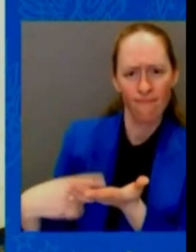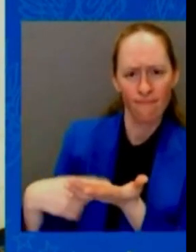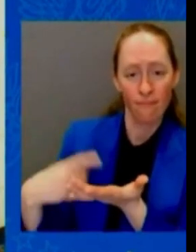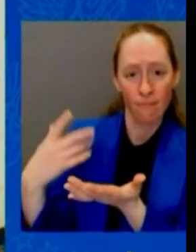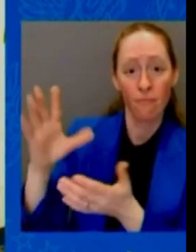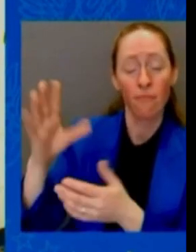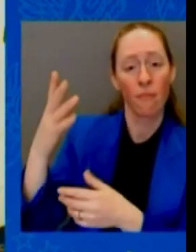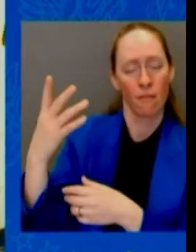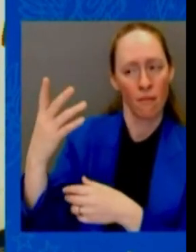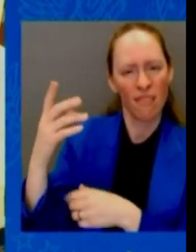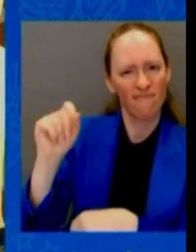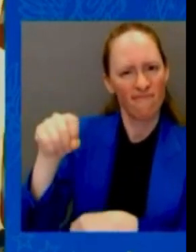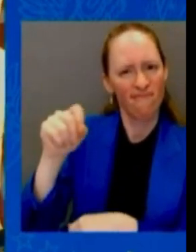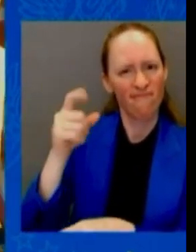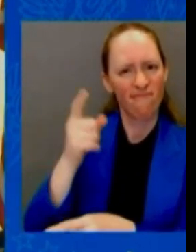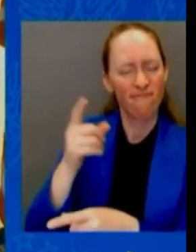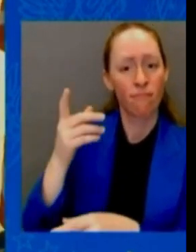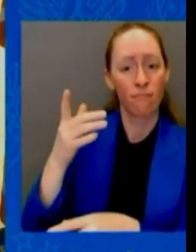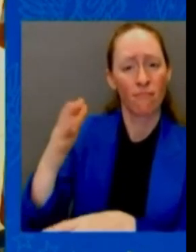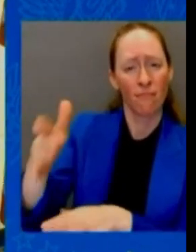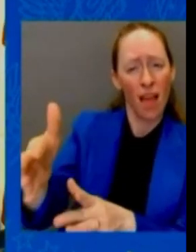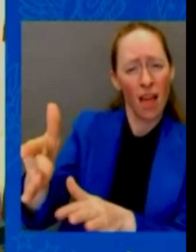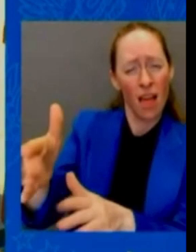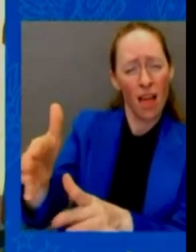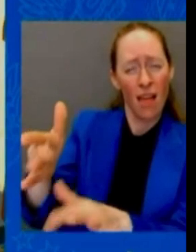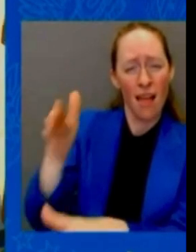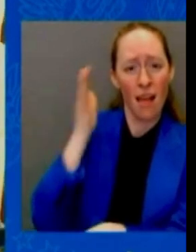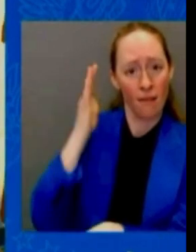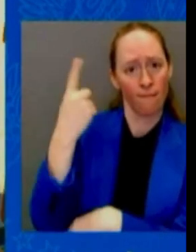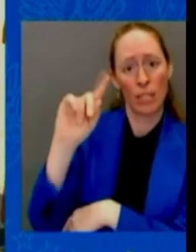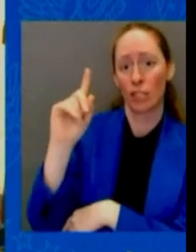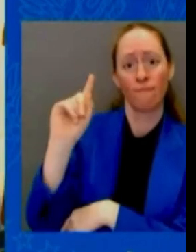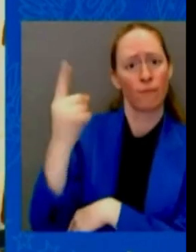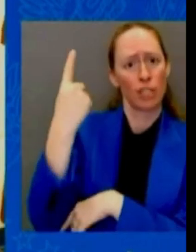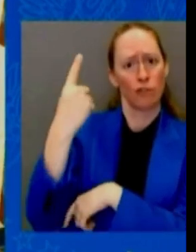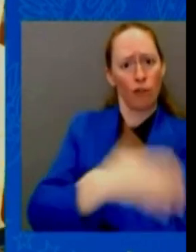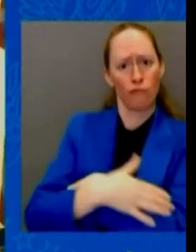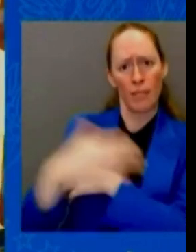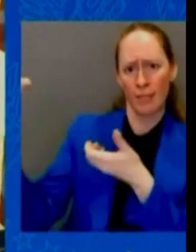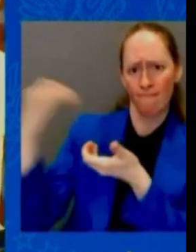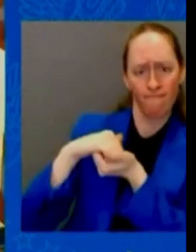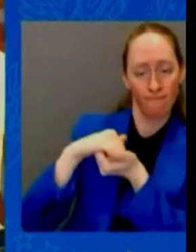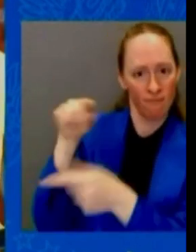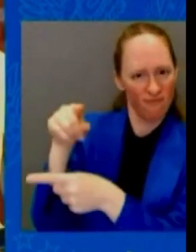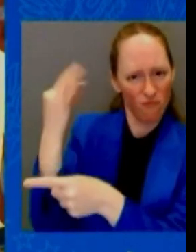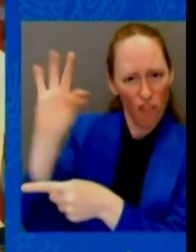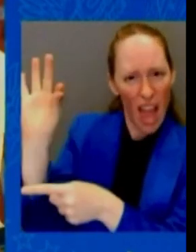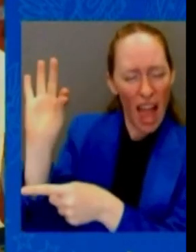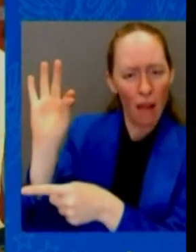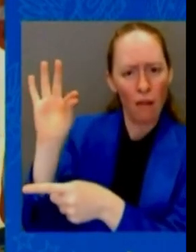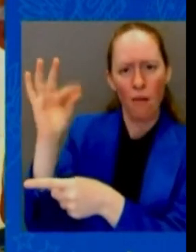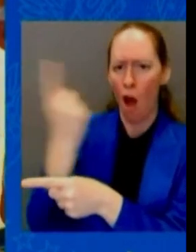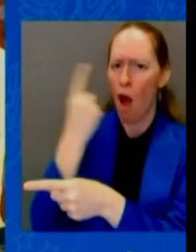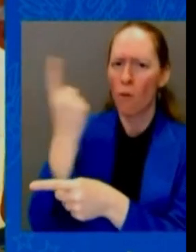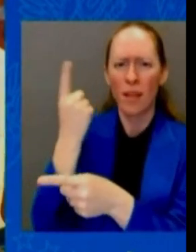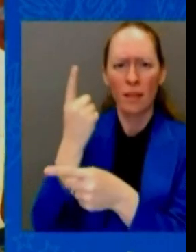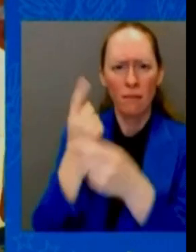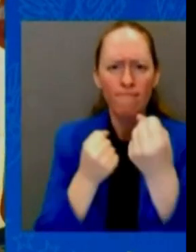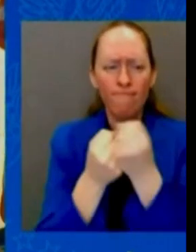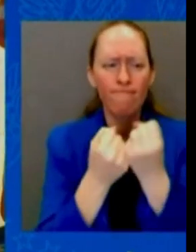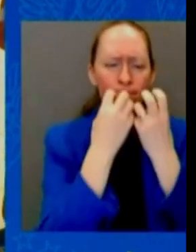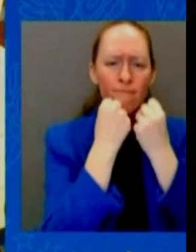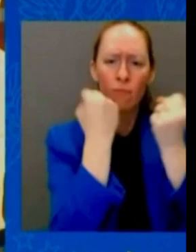cause. From the spirit of Marcus de Lafayette, who helped secure the success of our